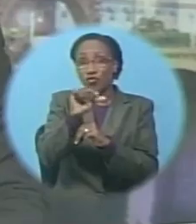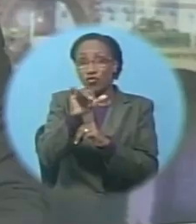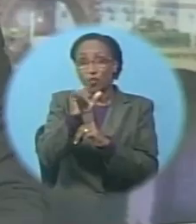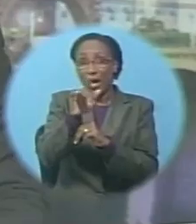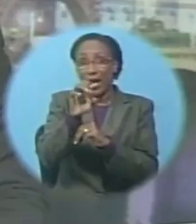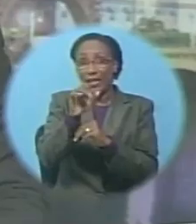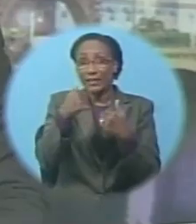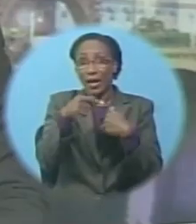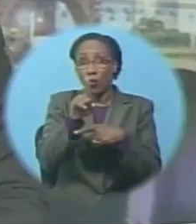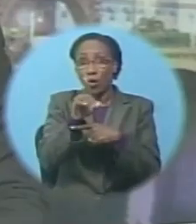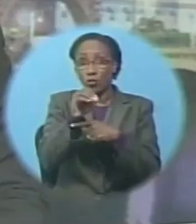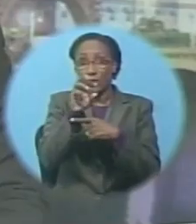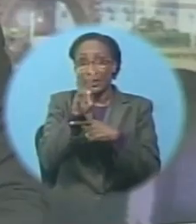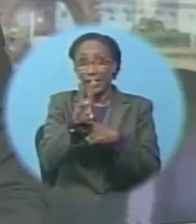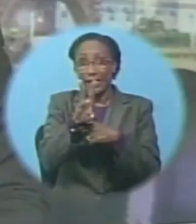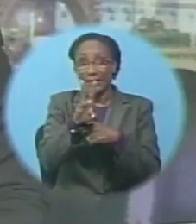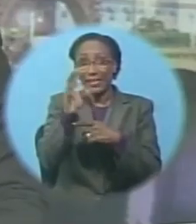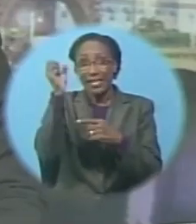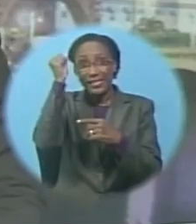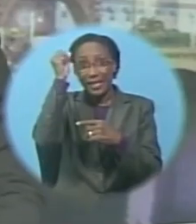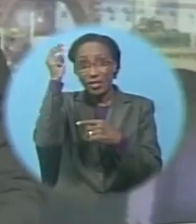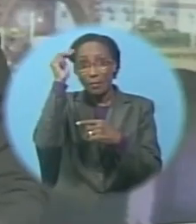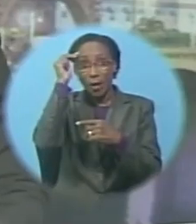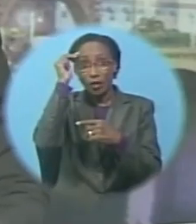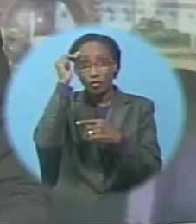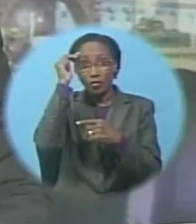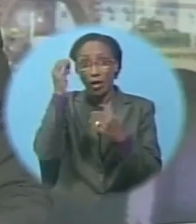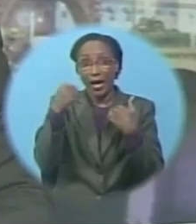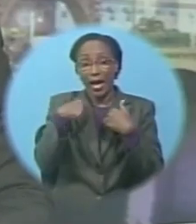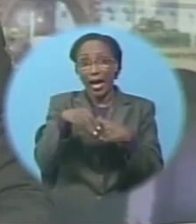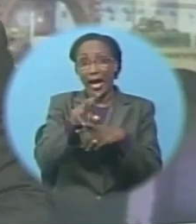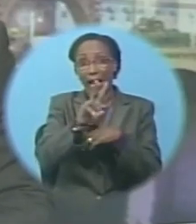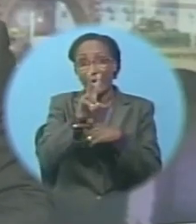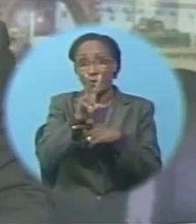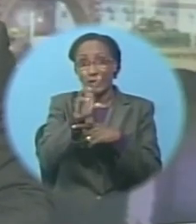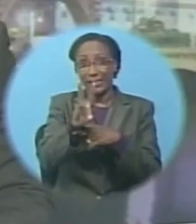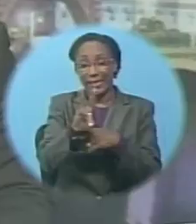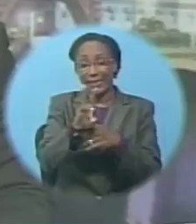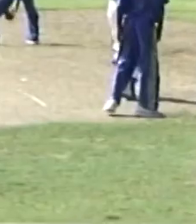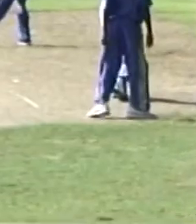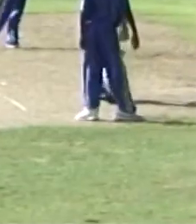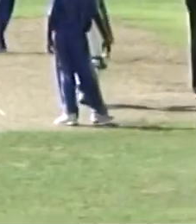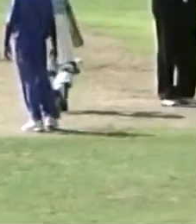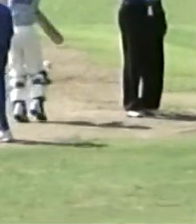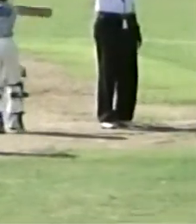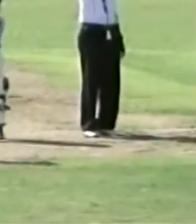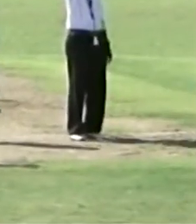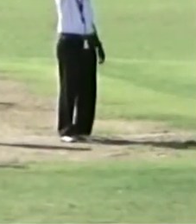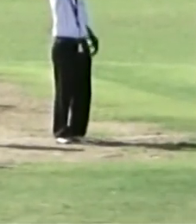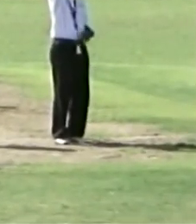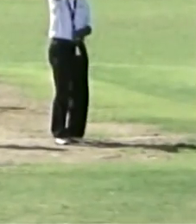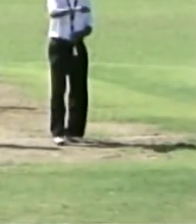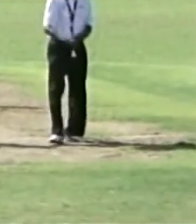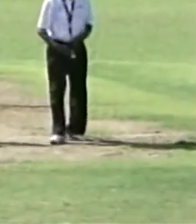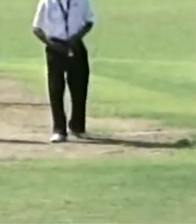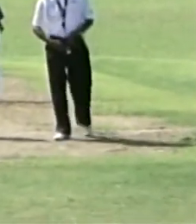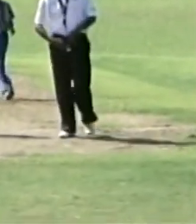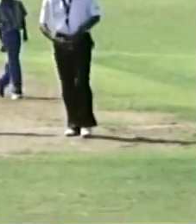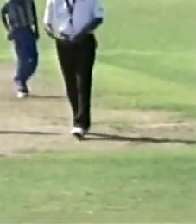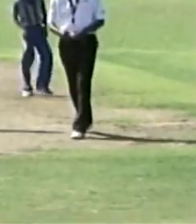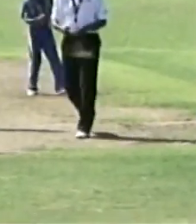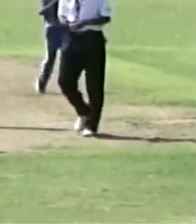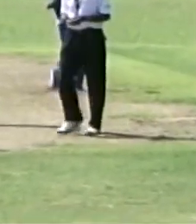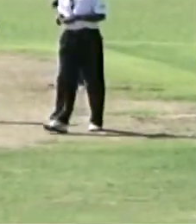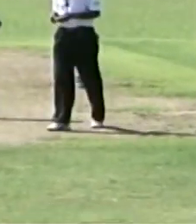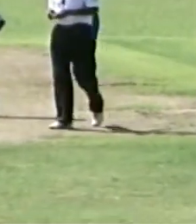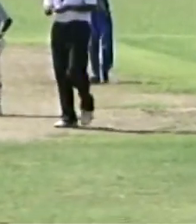Sachin Marshall topscored with 26. And Rebert takes a look at the first innings highlights. With Baileys already in the final, the fight